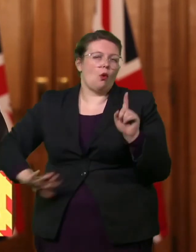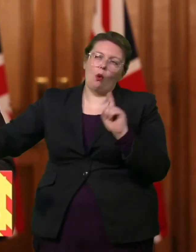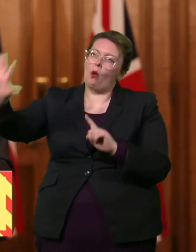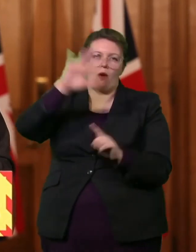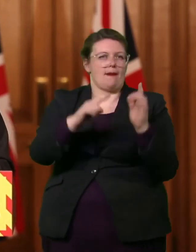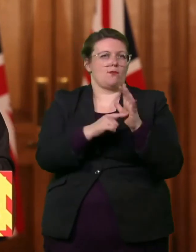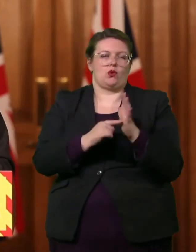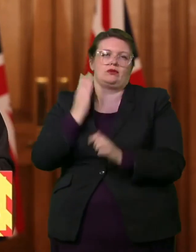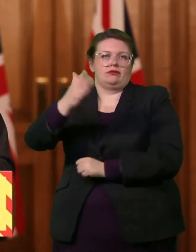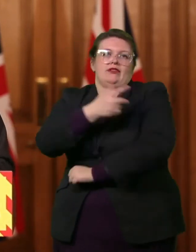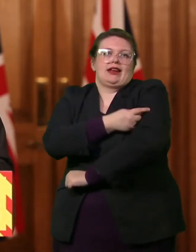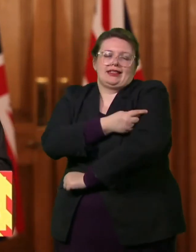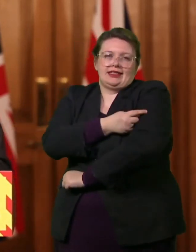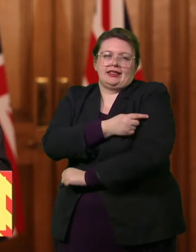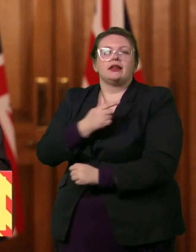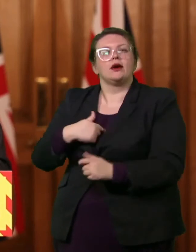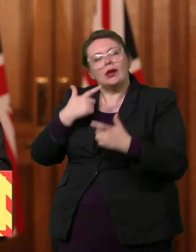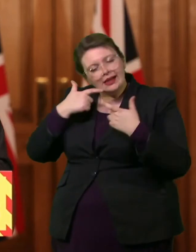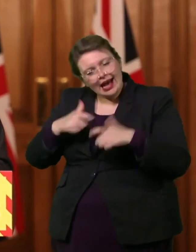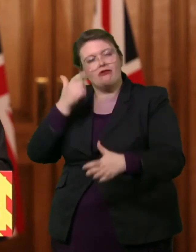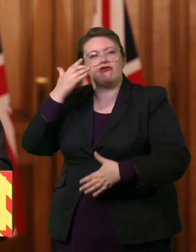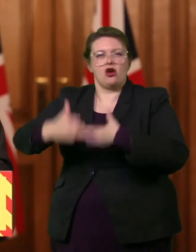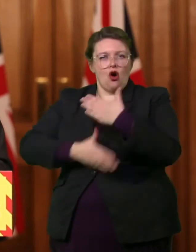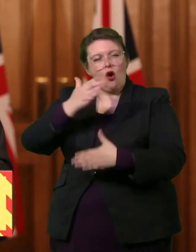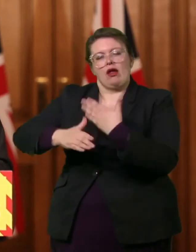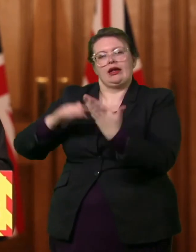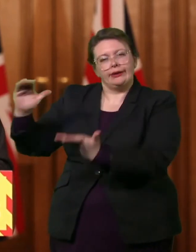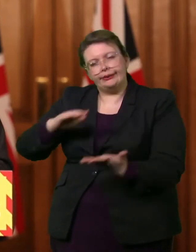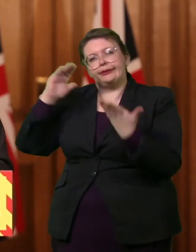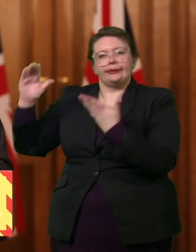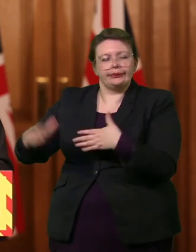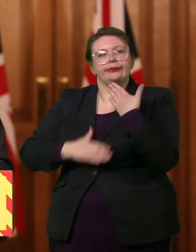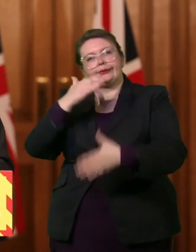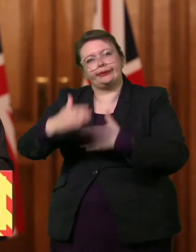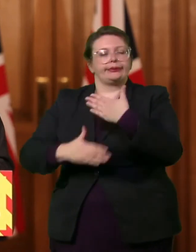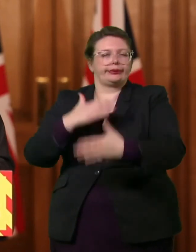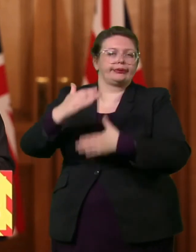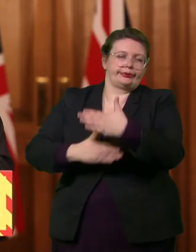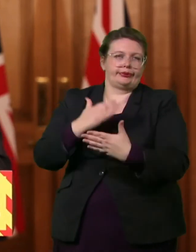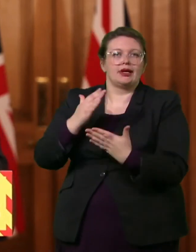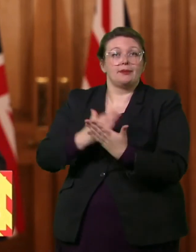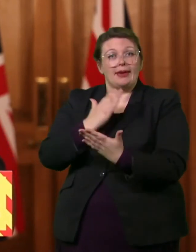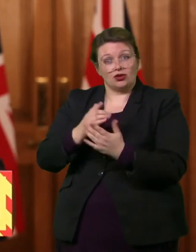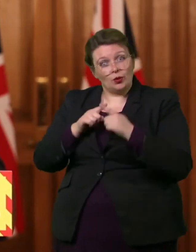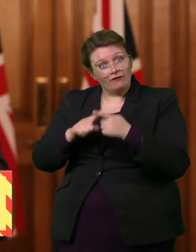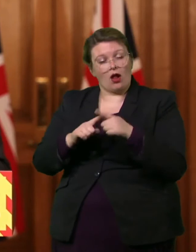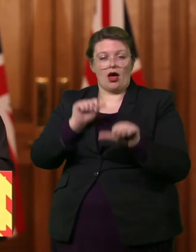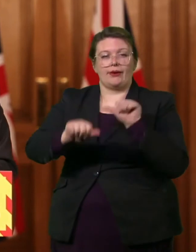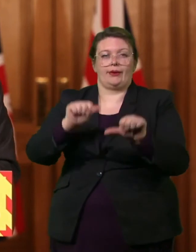programme delivers according to those principles. I